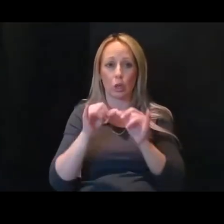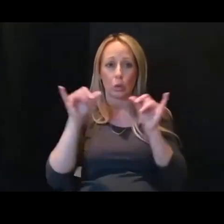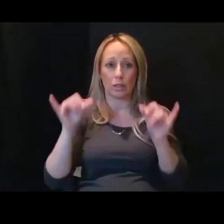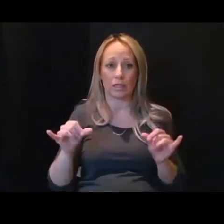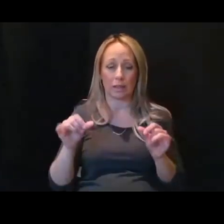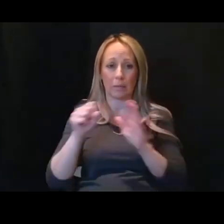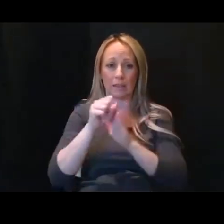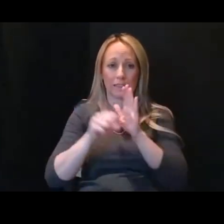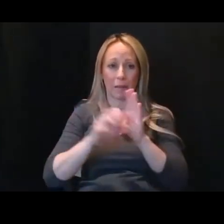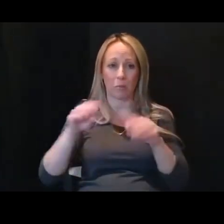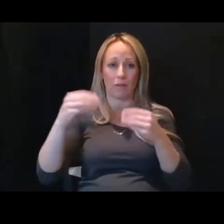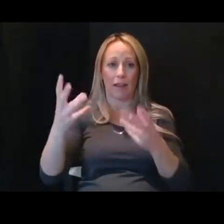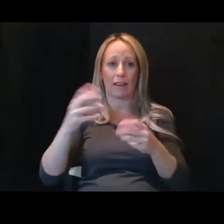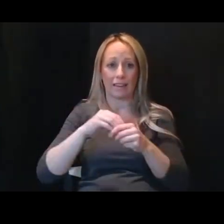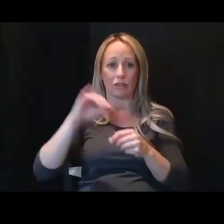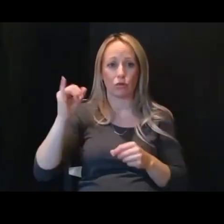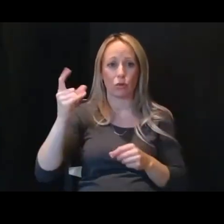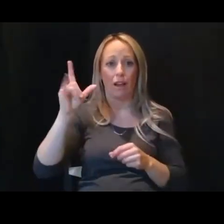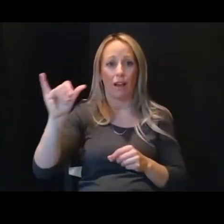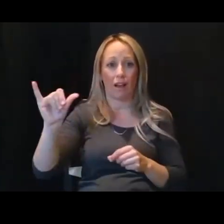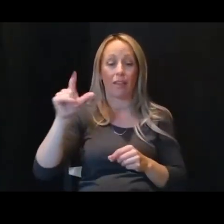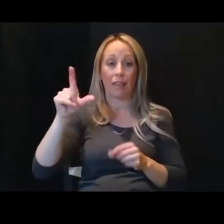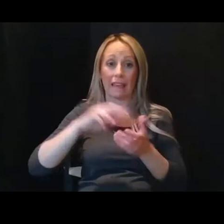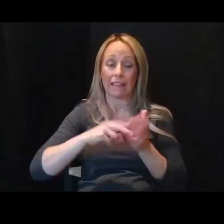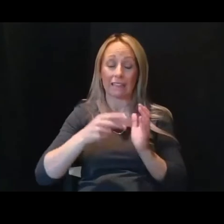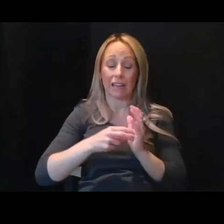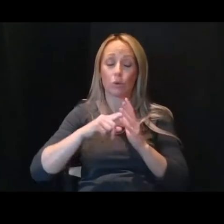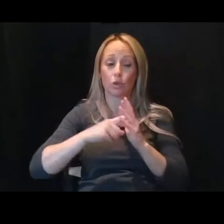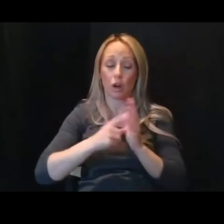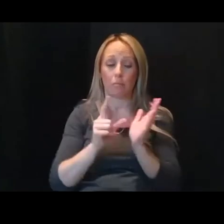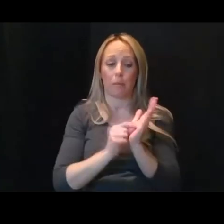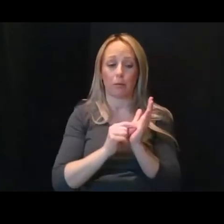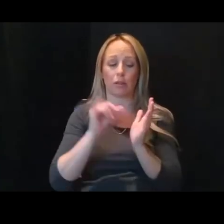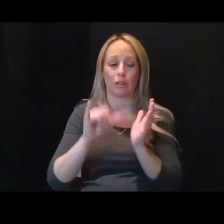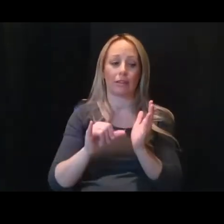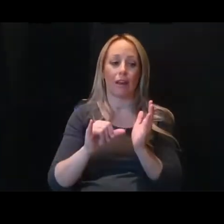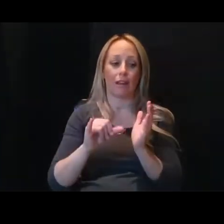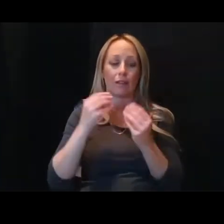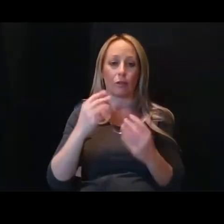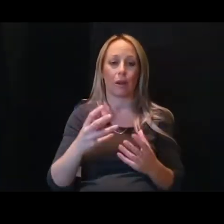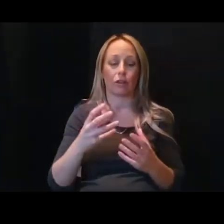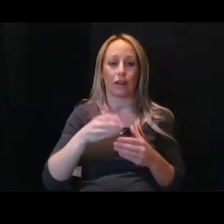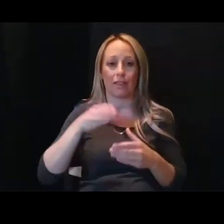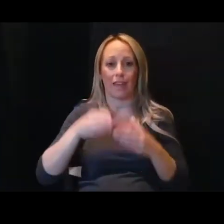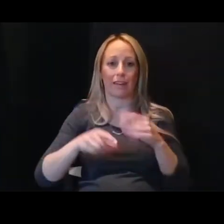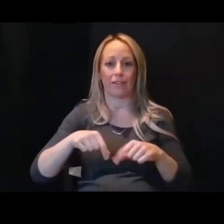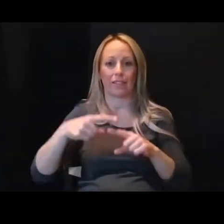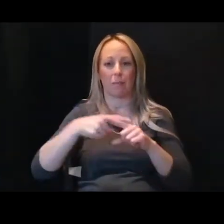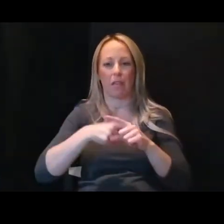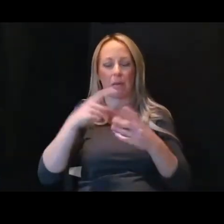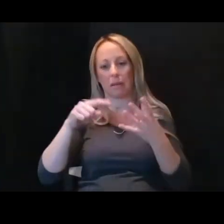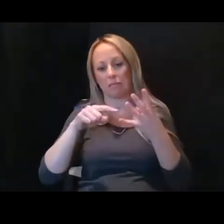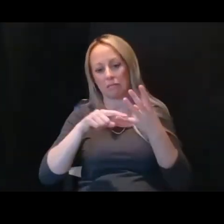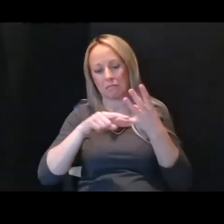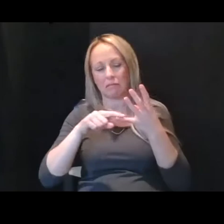July, and they do intend to start publishing some of that information at the end of this month. Perhaps Debbie could